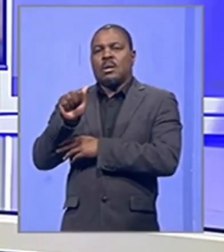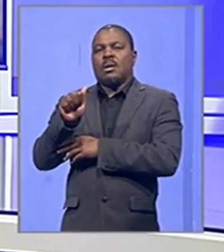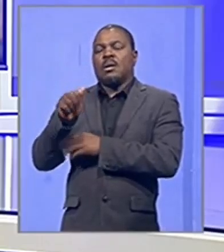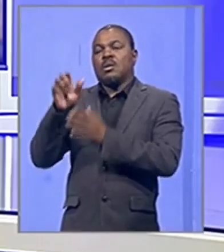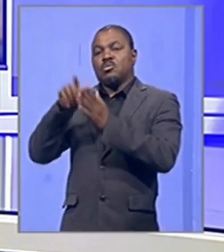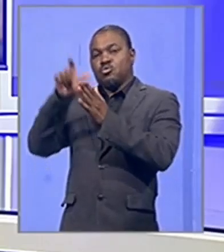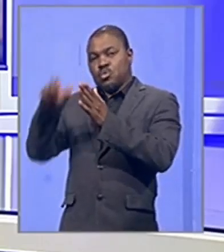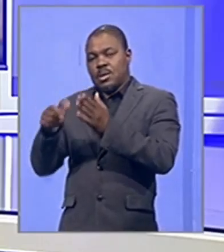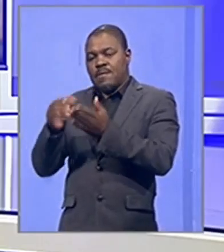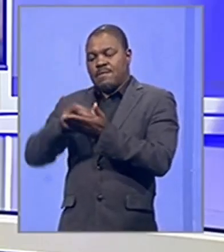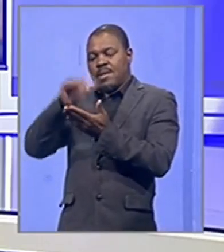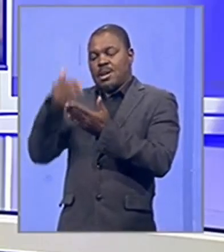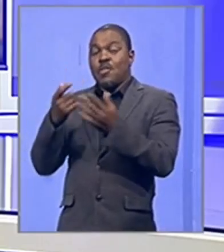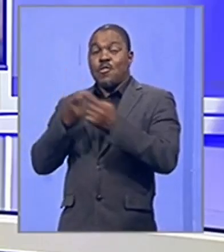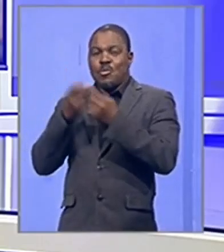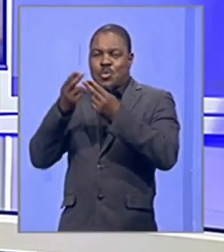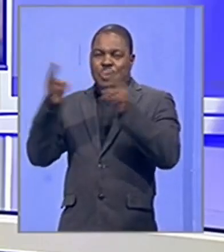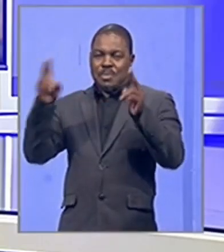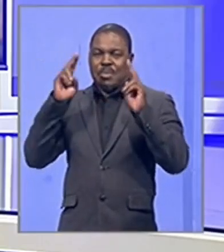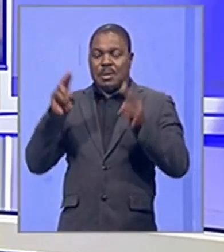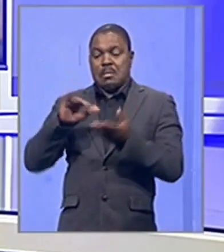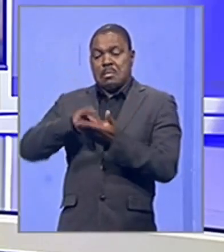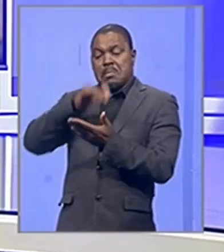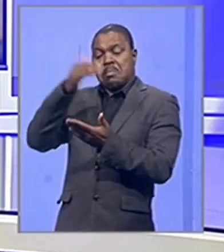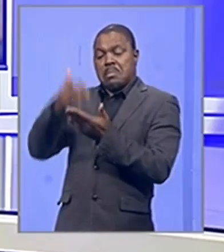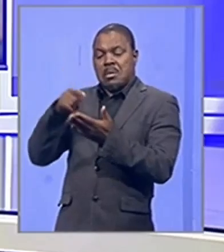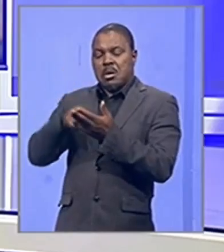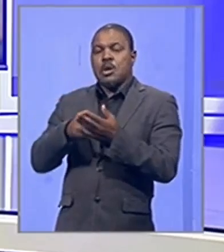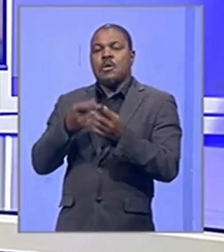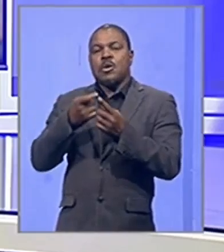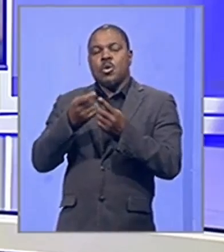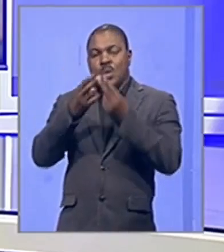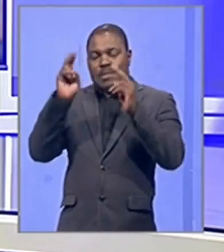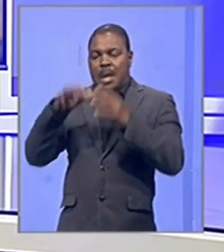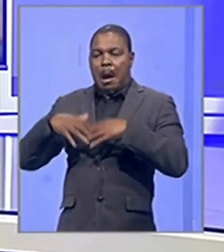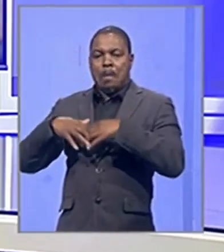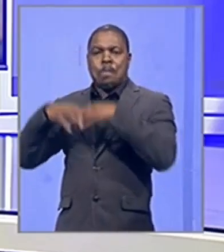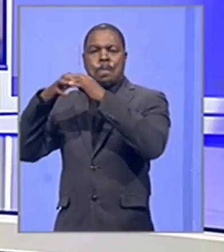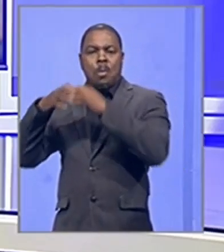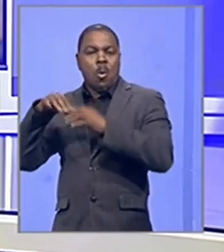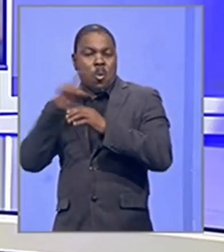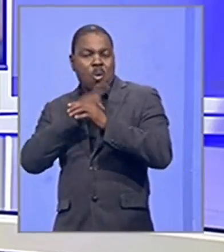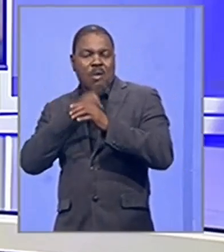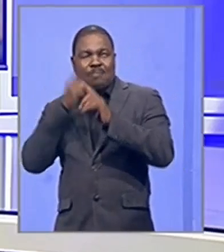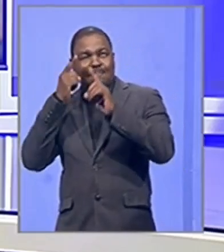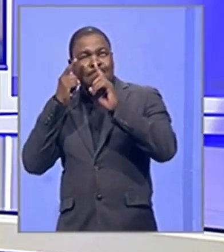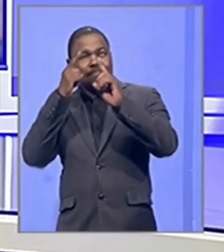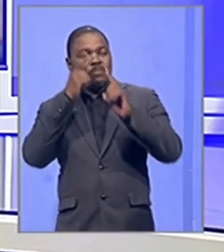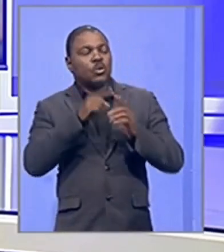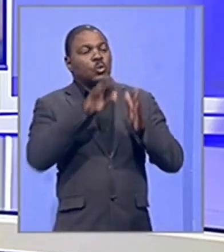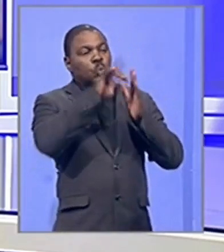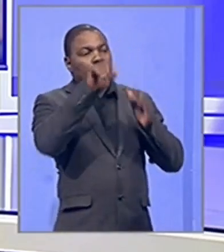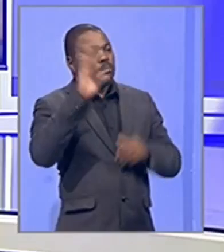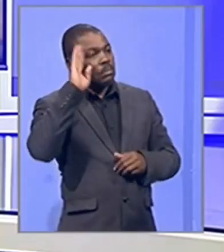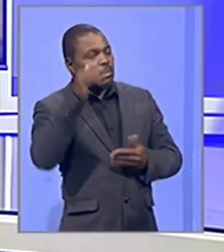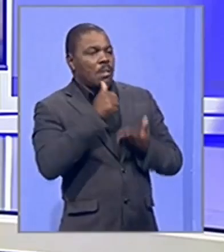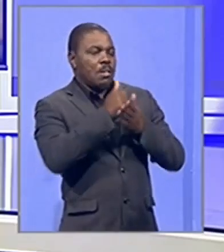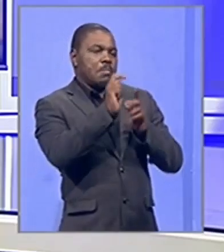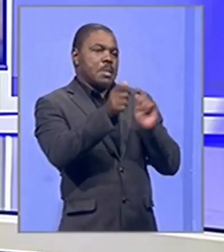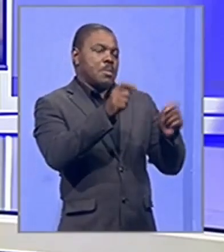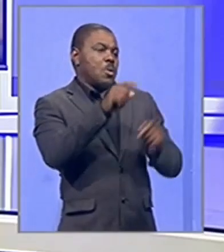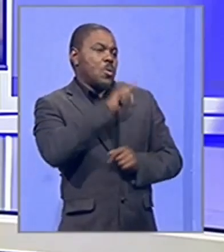sa university. Sekhwama seo se hlomilwe ke university ka maikemišetšo a go lefela madulo a baithuti bao